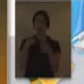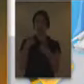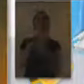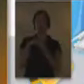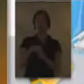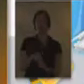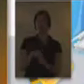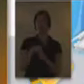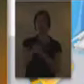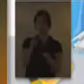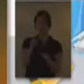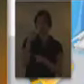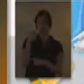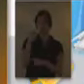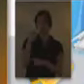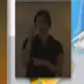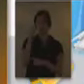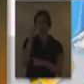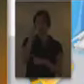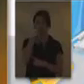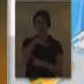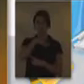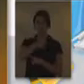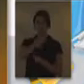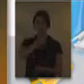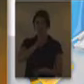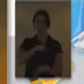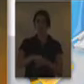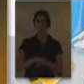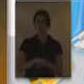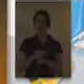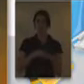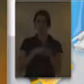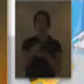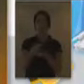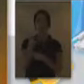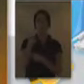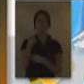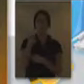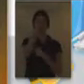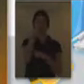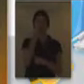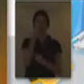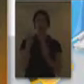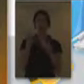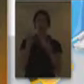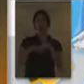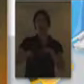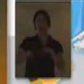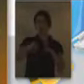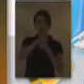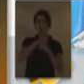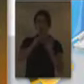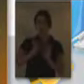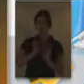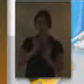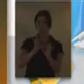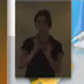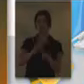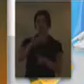and surf through the platform. This is what I've been talking about then. We've got this inclusive design, as we call it. We have